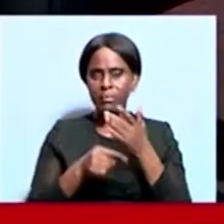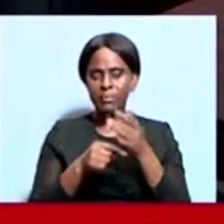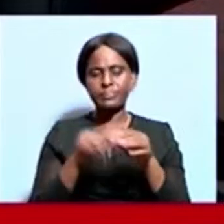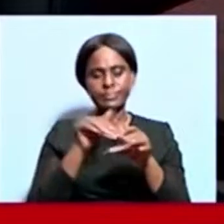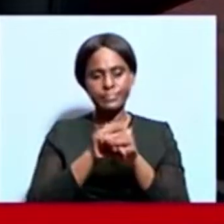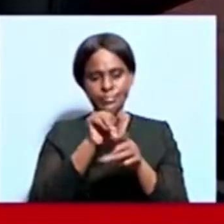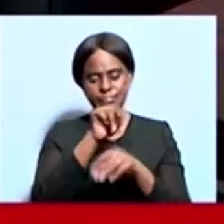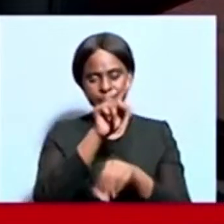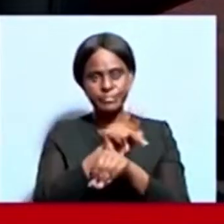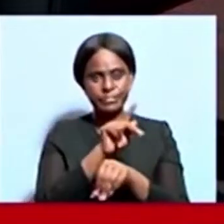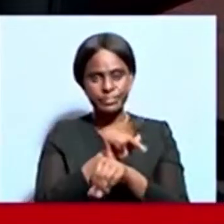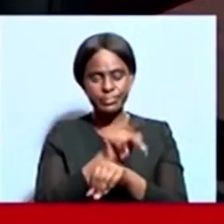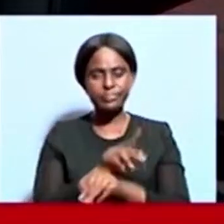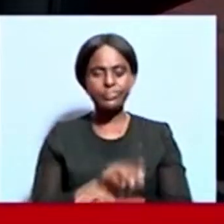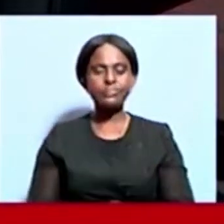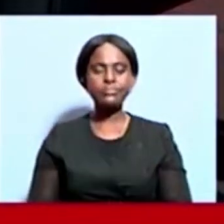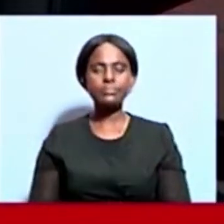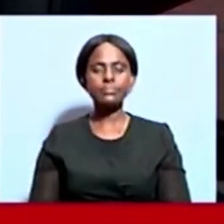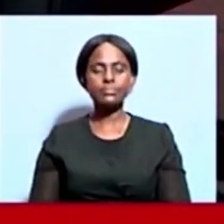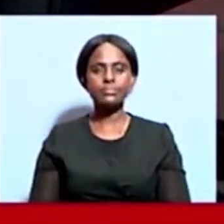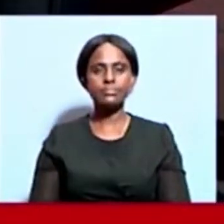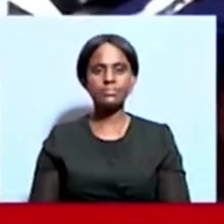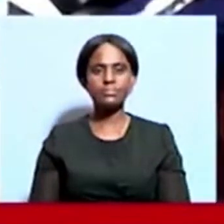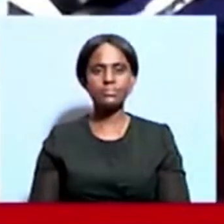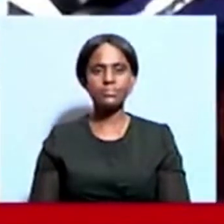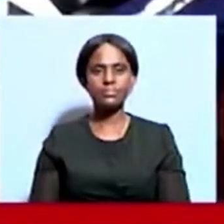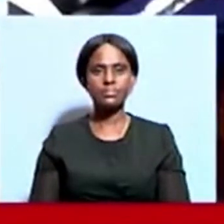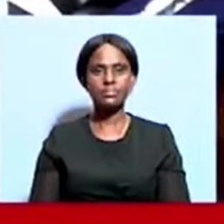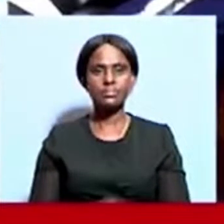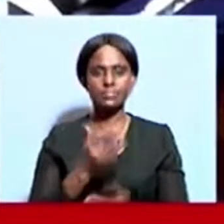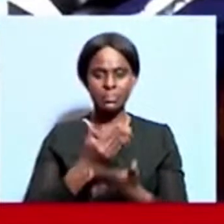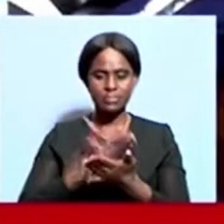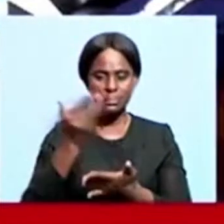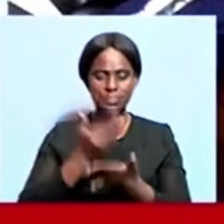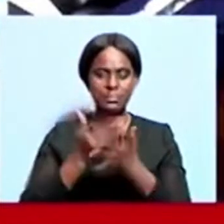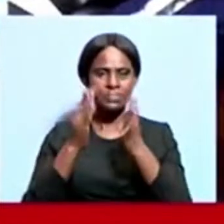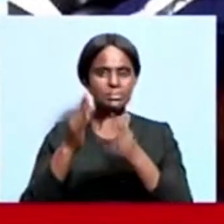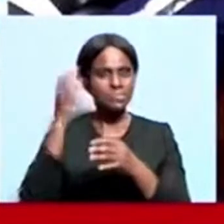these kind of projects? Chair, is the procurement officer here?